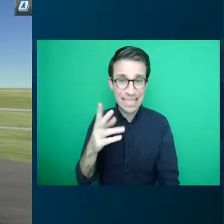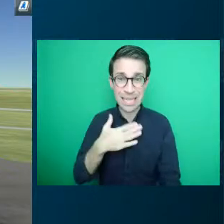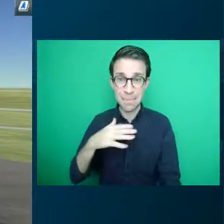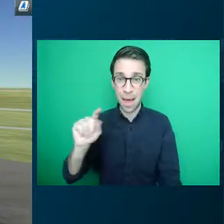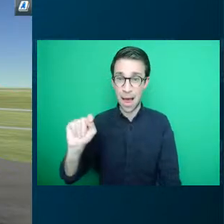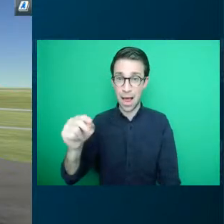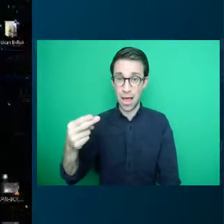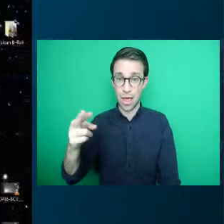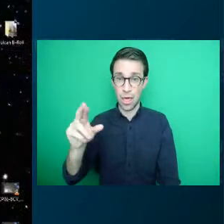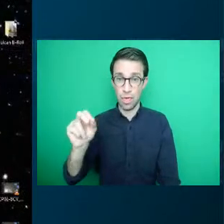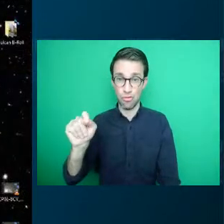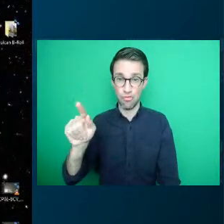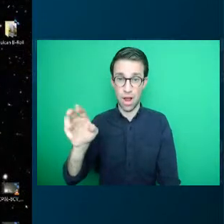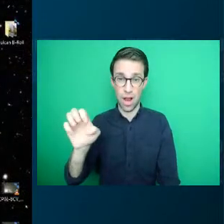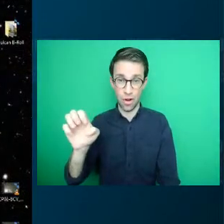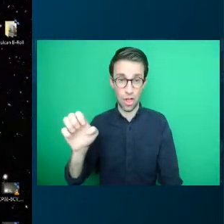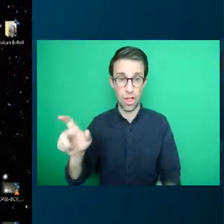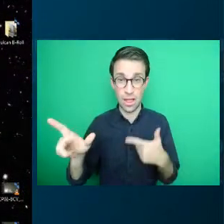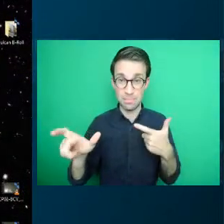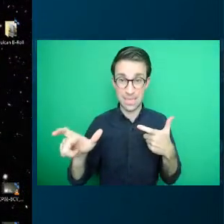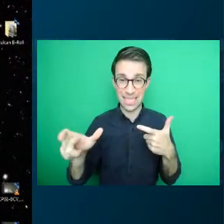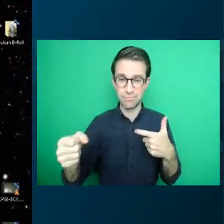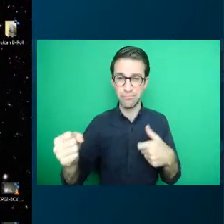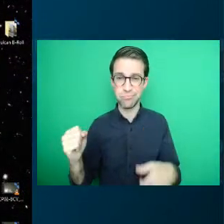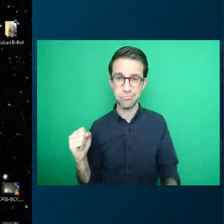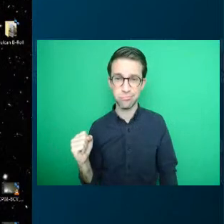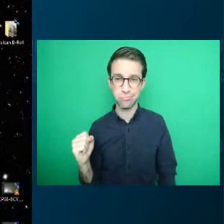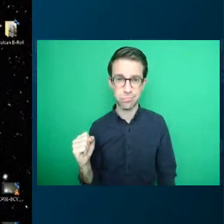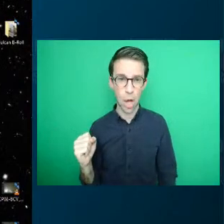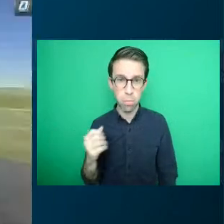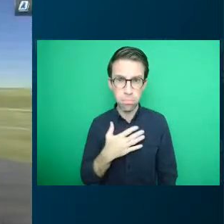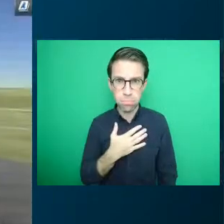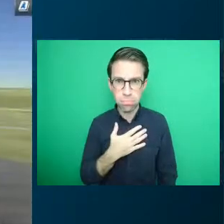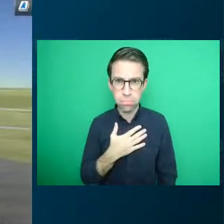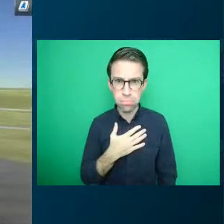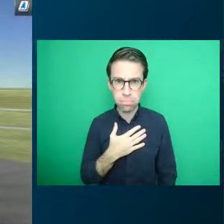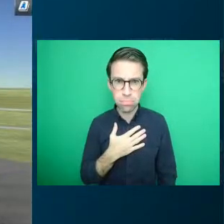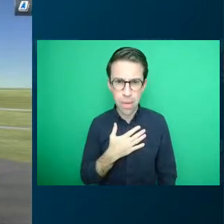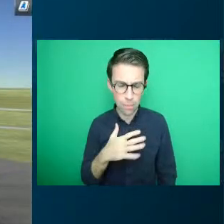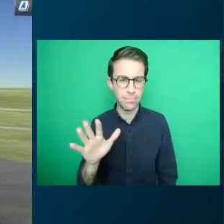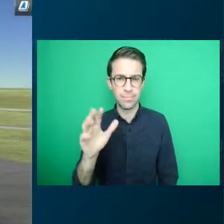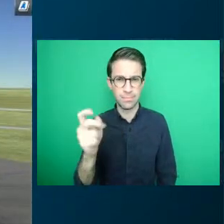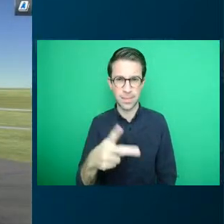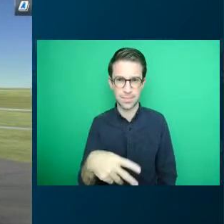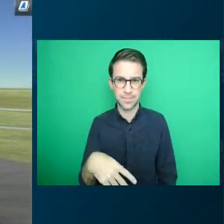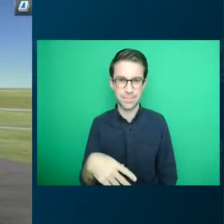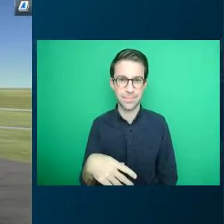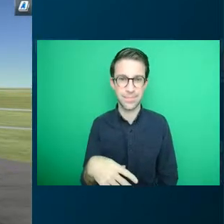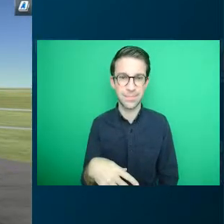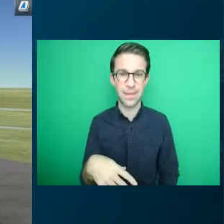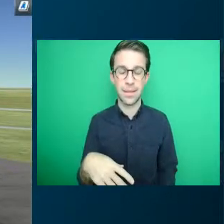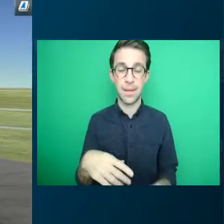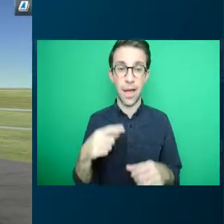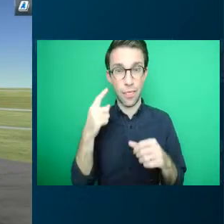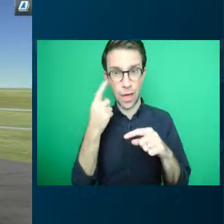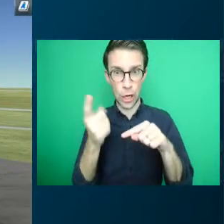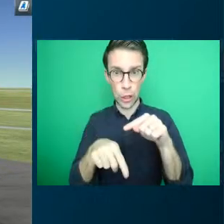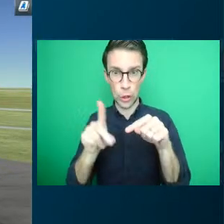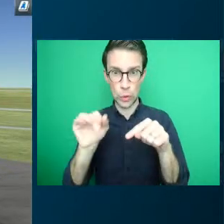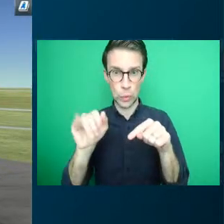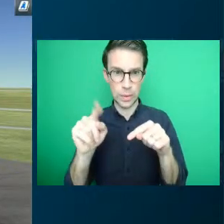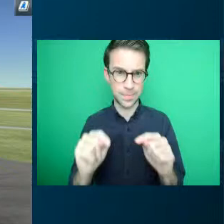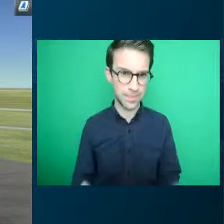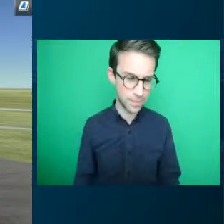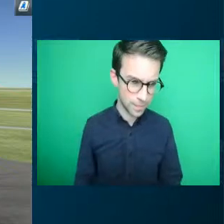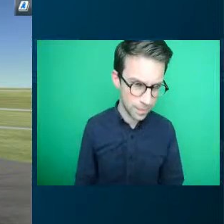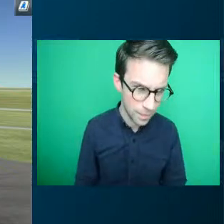here, we've actually got, oh wow, that just deleted my entire Kerbal. There we go. Apparently I'm not going to be able to do that right now. It's not letting me draw over Kerbal